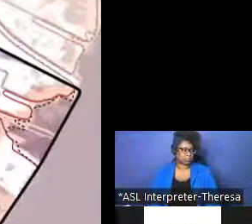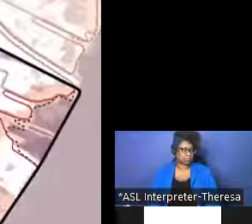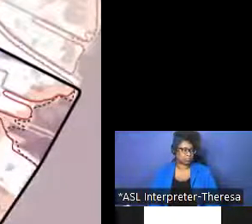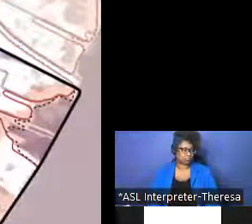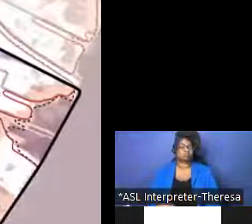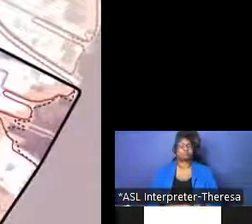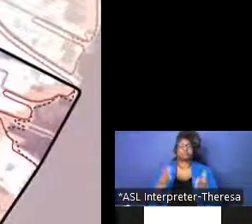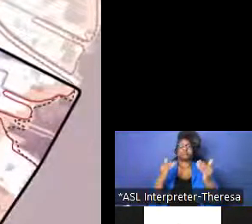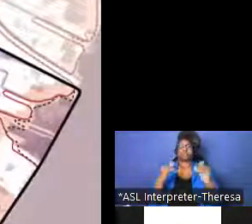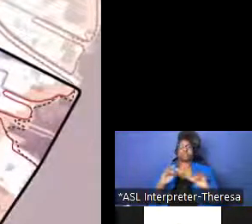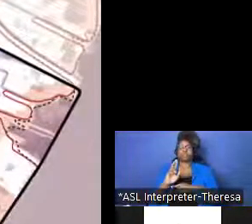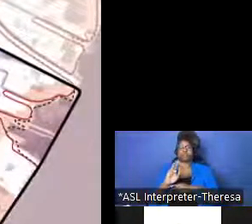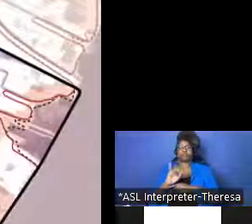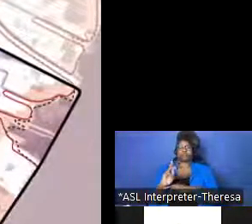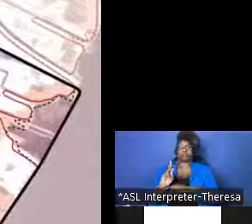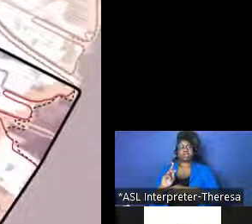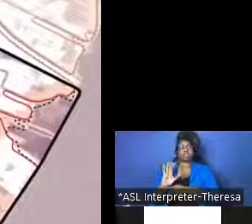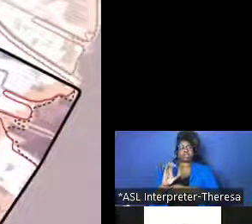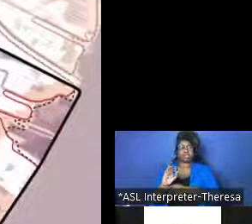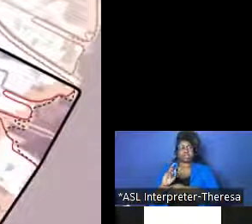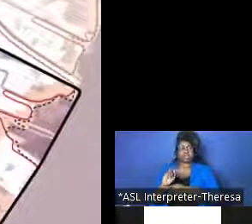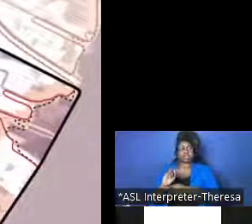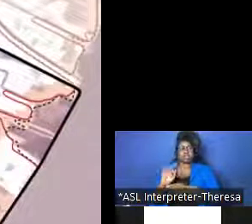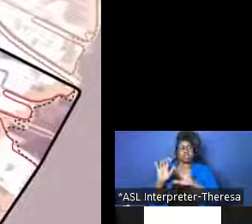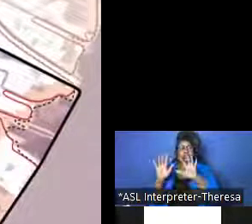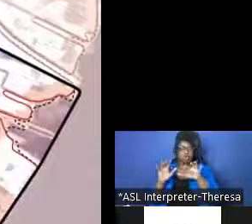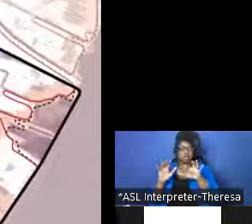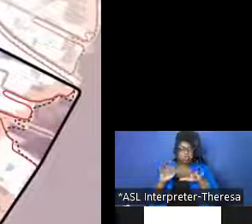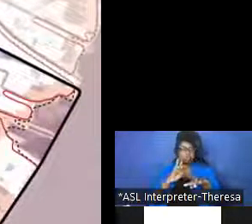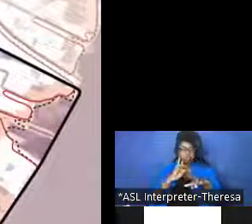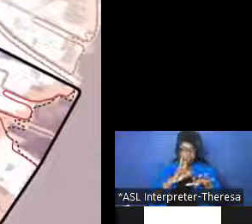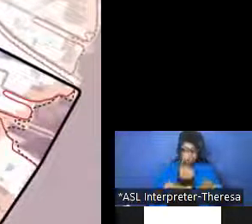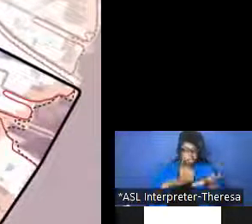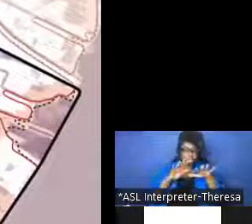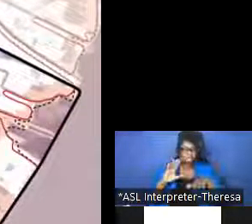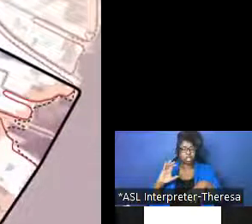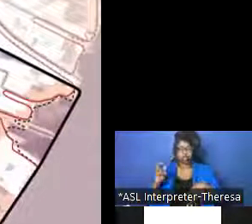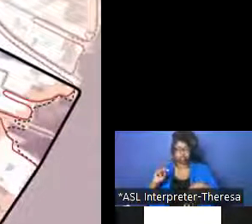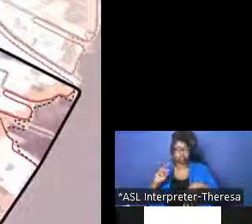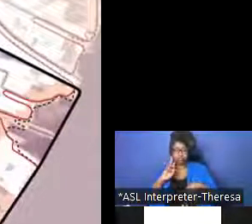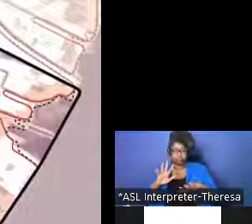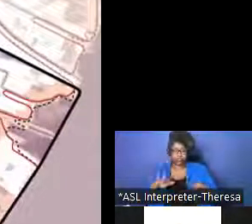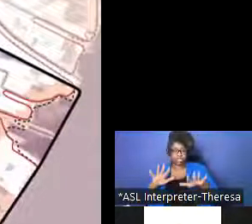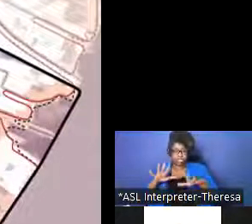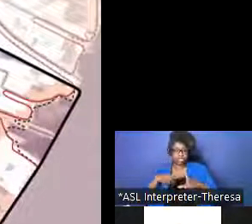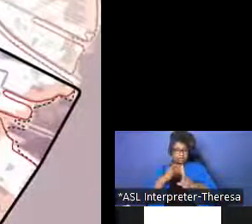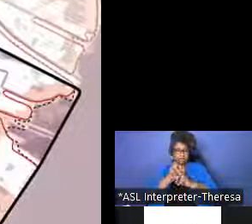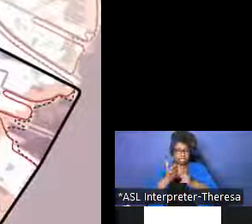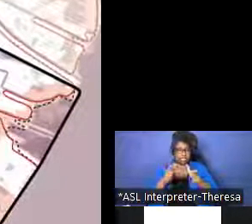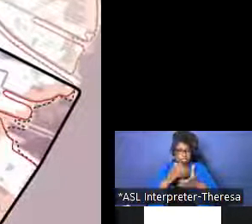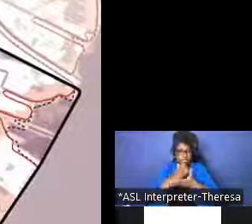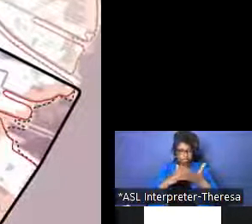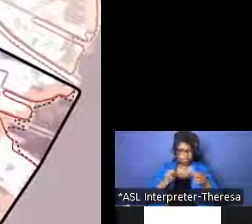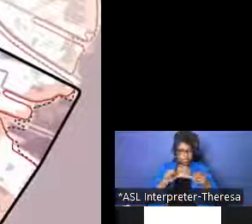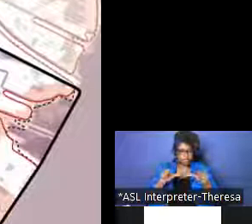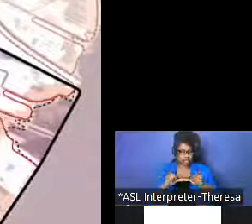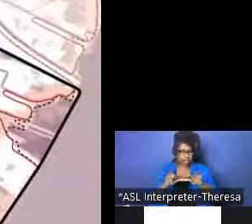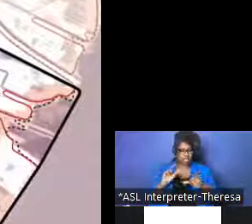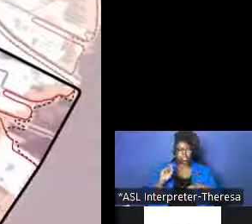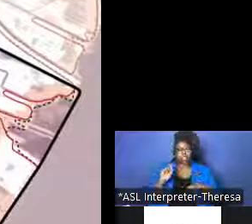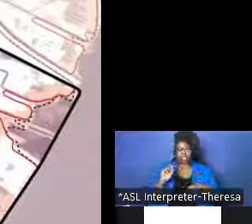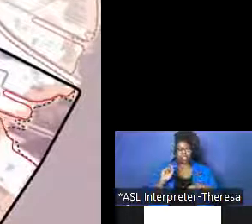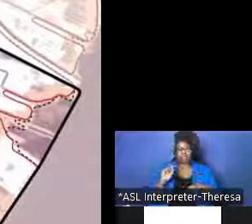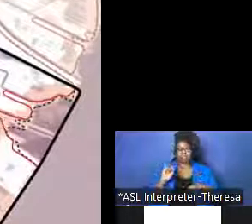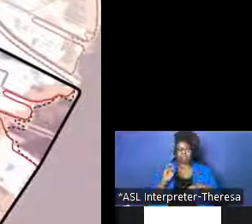Continuing risk context, both rainfall flooding and coastal flooding can impact large swaths of this area. Tidal flooding shown